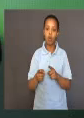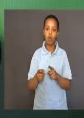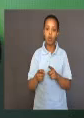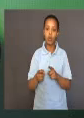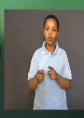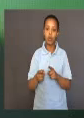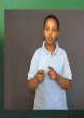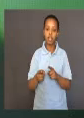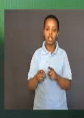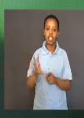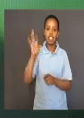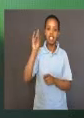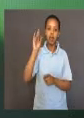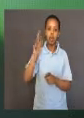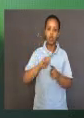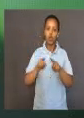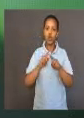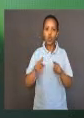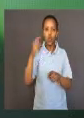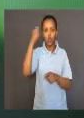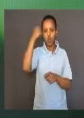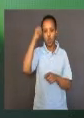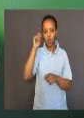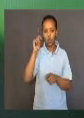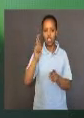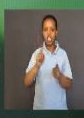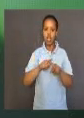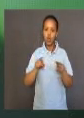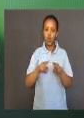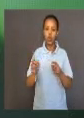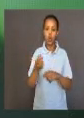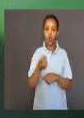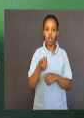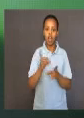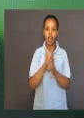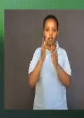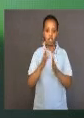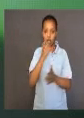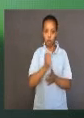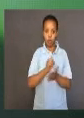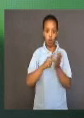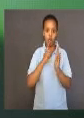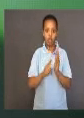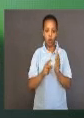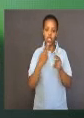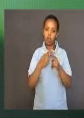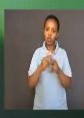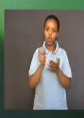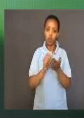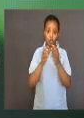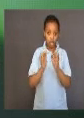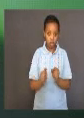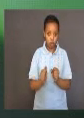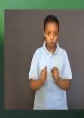the 7 different theories of special creationism? Write your answers